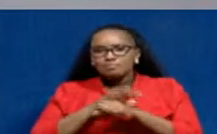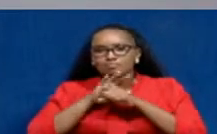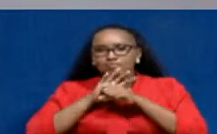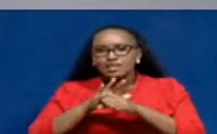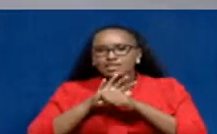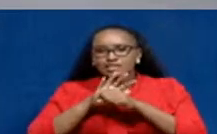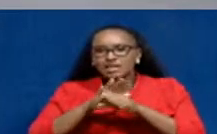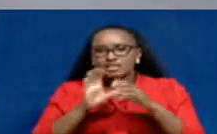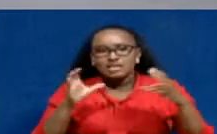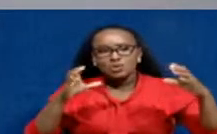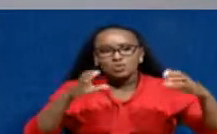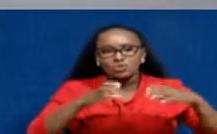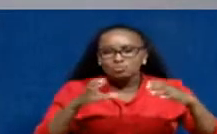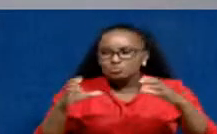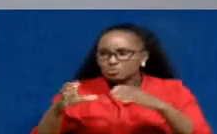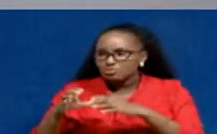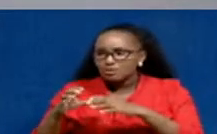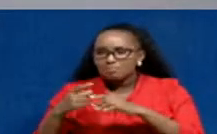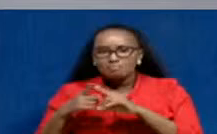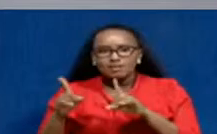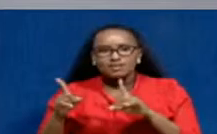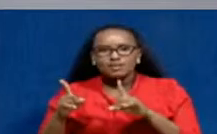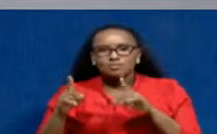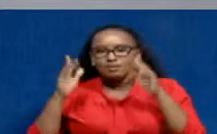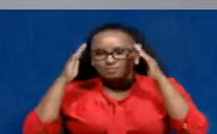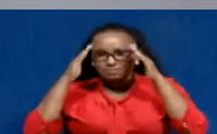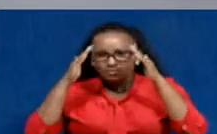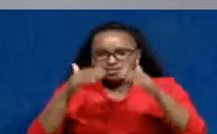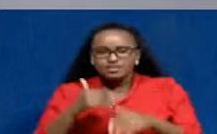rather than the chosen path appointed for him.